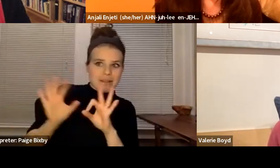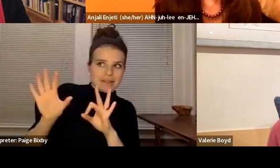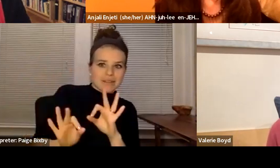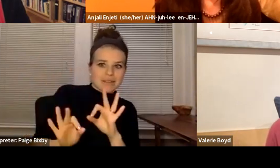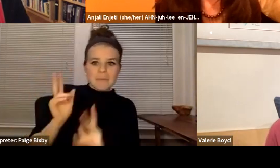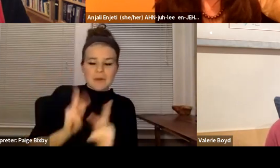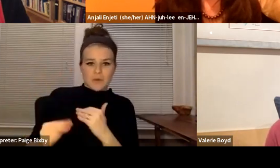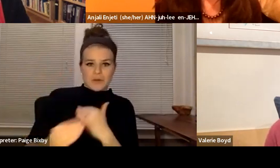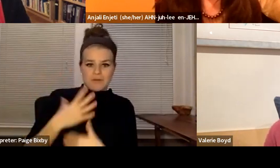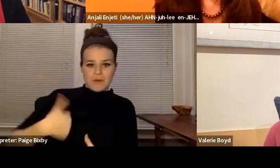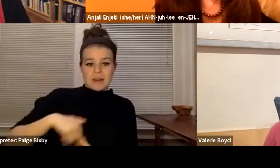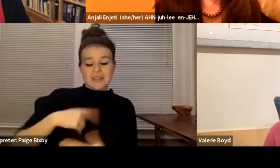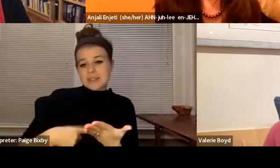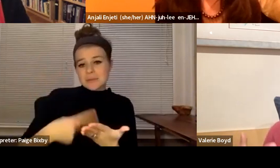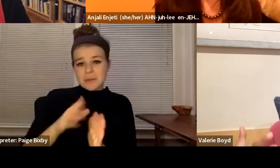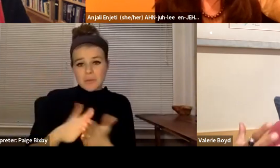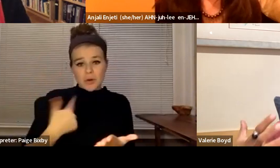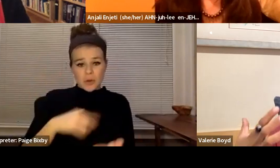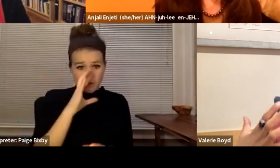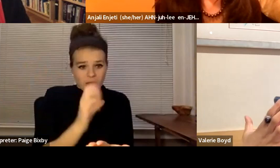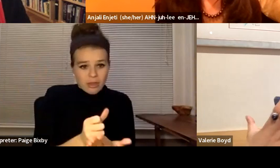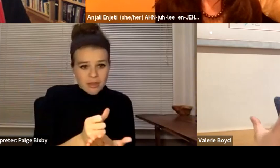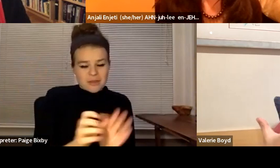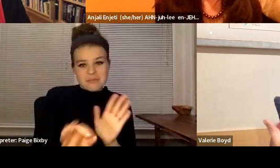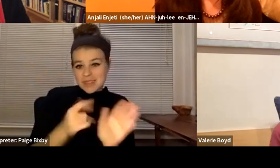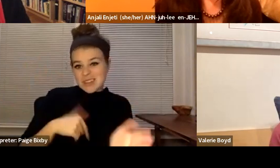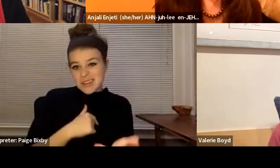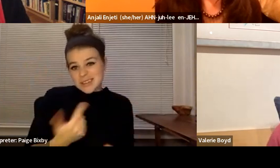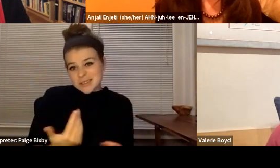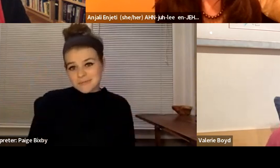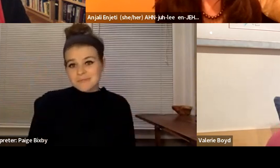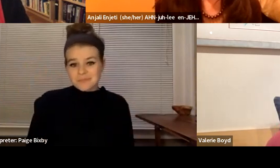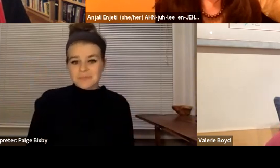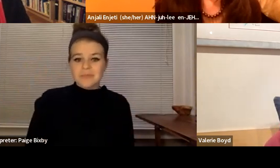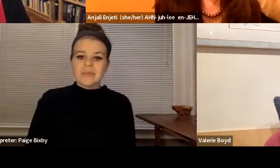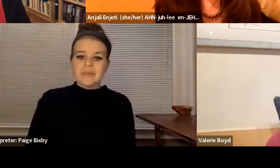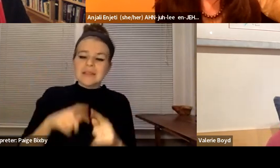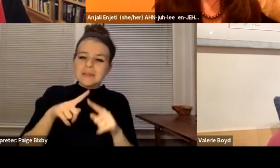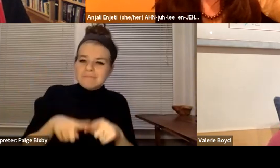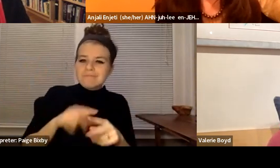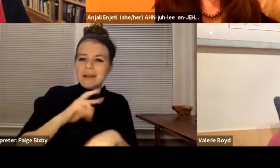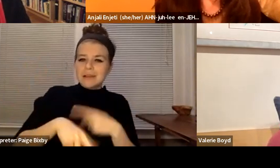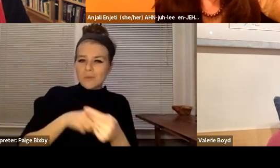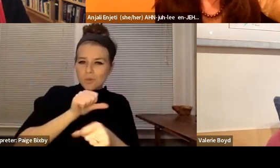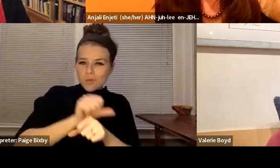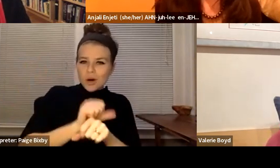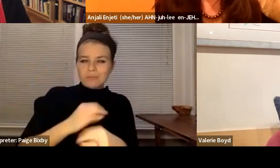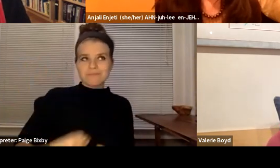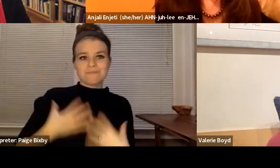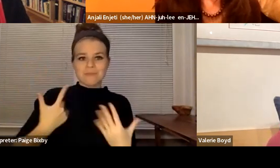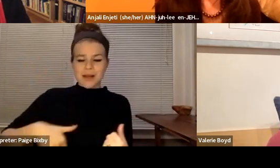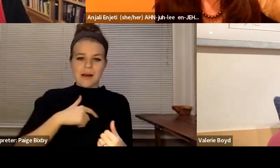through the books that we're drawn to, through the kinds of work that inspires us and shapes